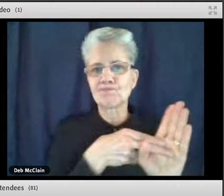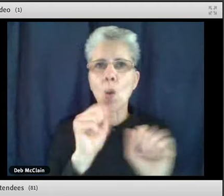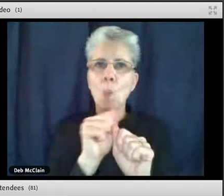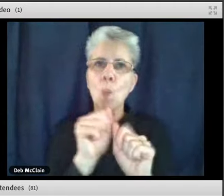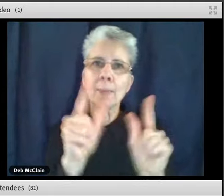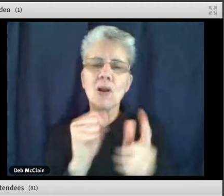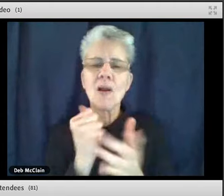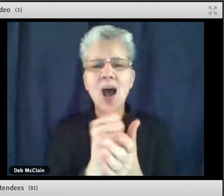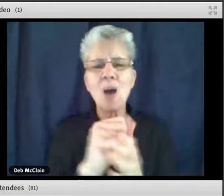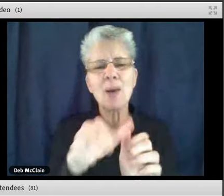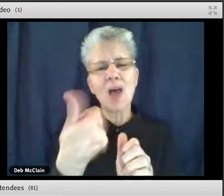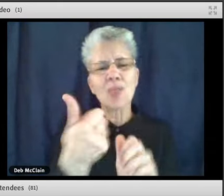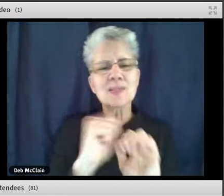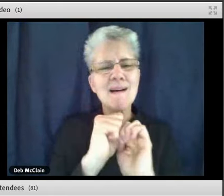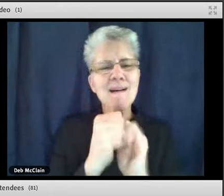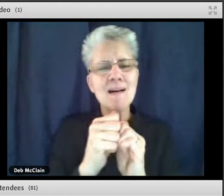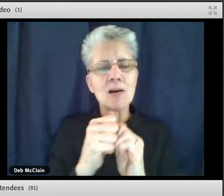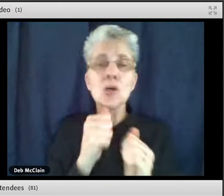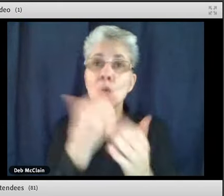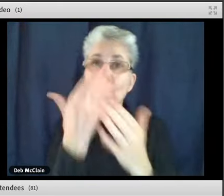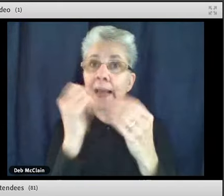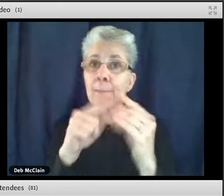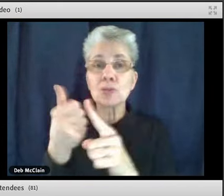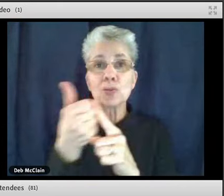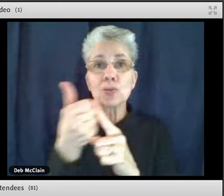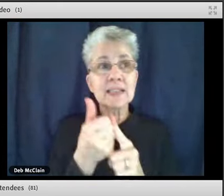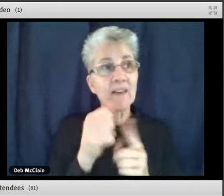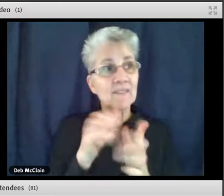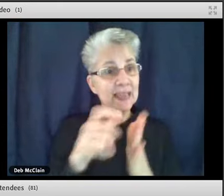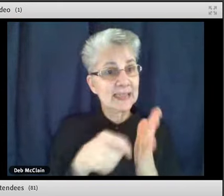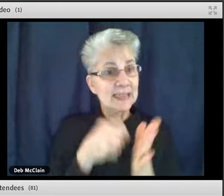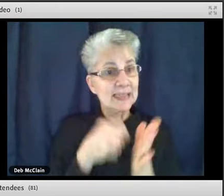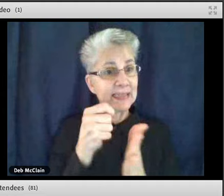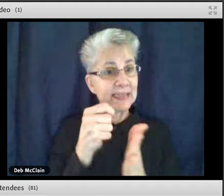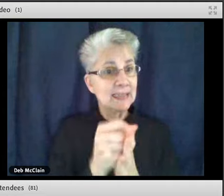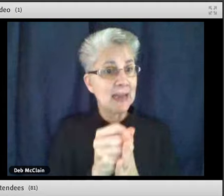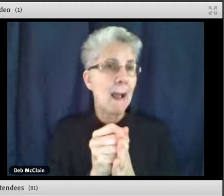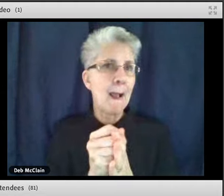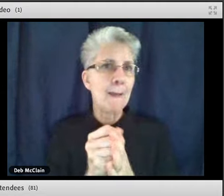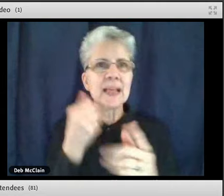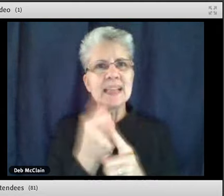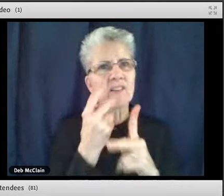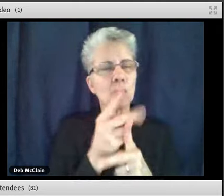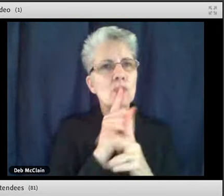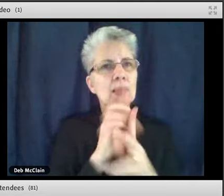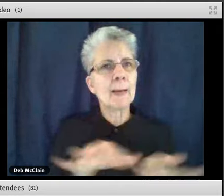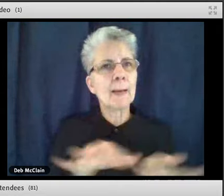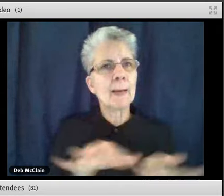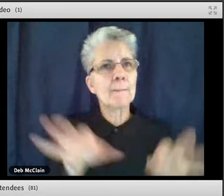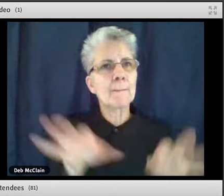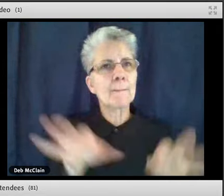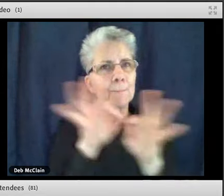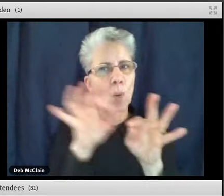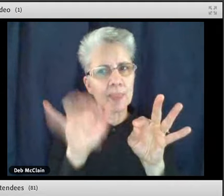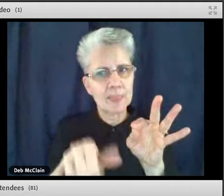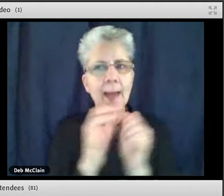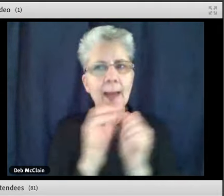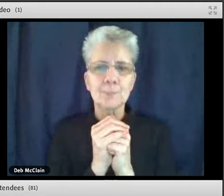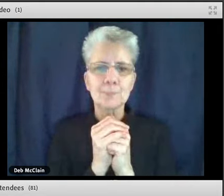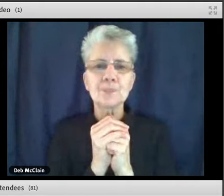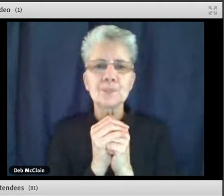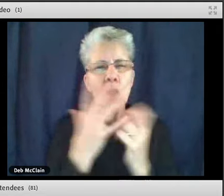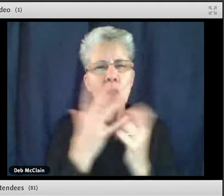don't feel guilty or chastise yourself about worrying because you're entitled to the way that you feel. Your feelings are valid.